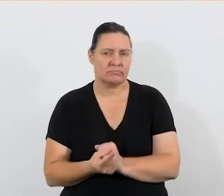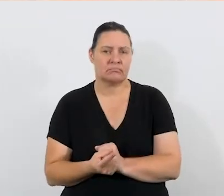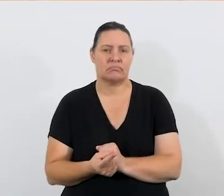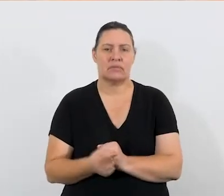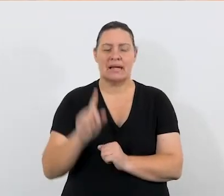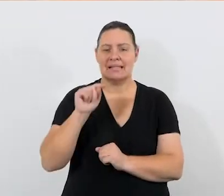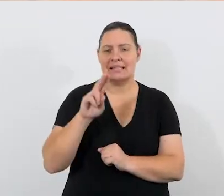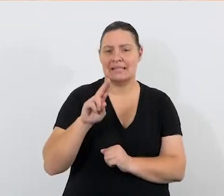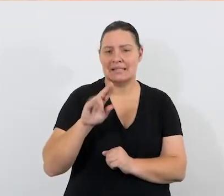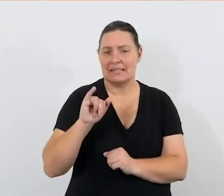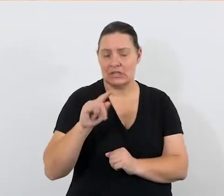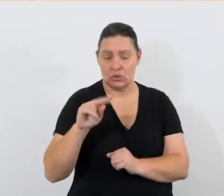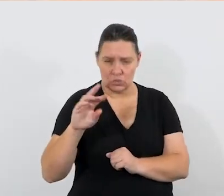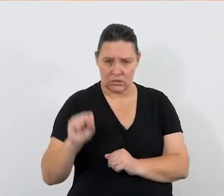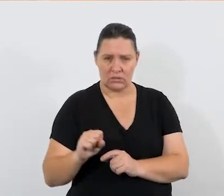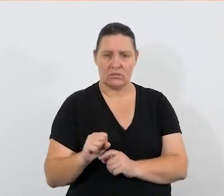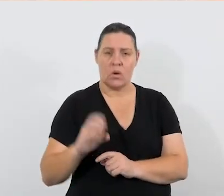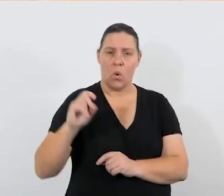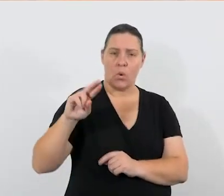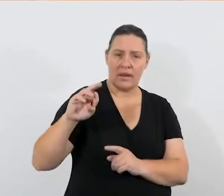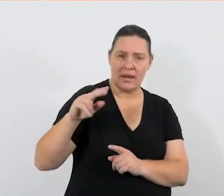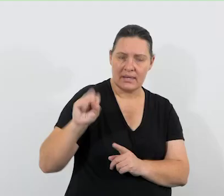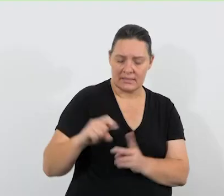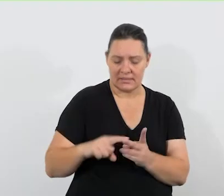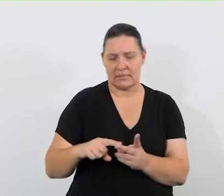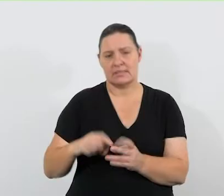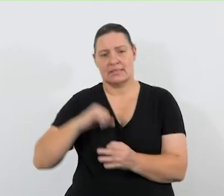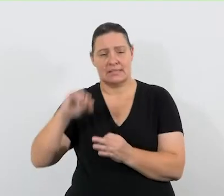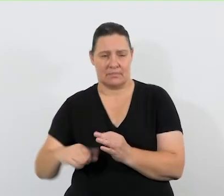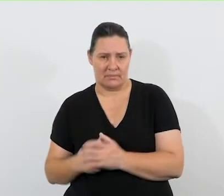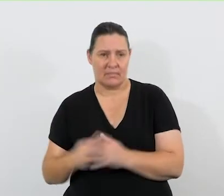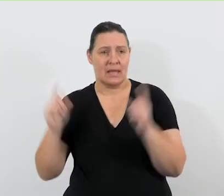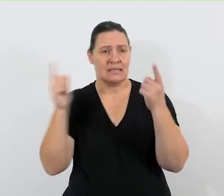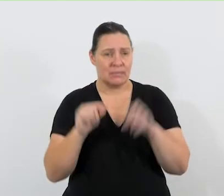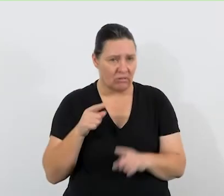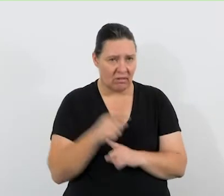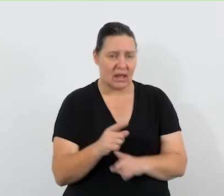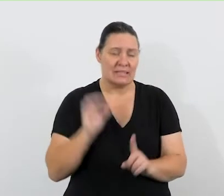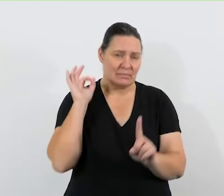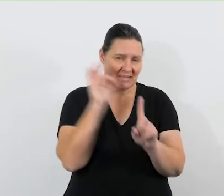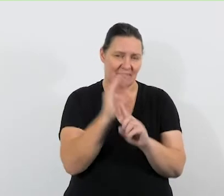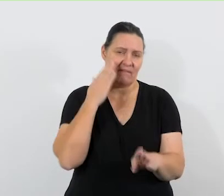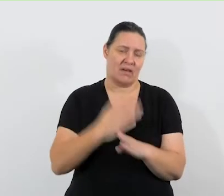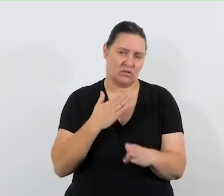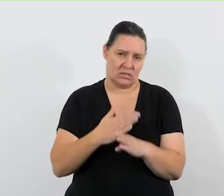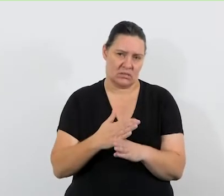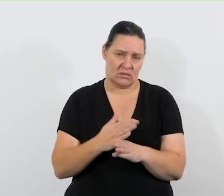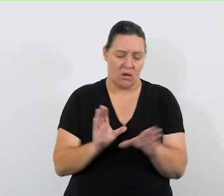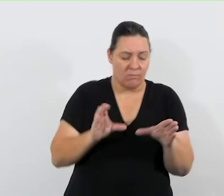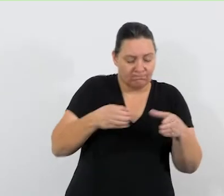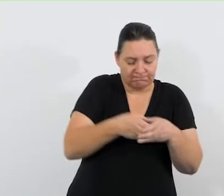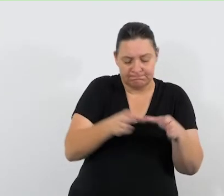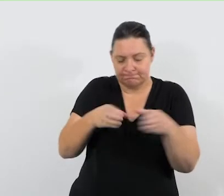give rise to tissues, organs, and systems. So specialized cells that perform a specific